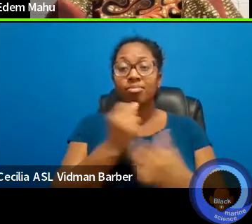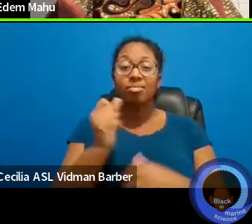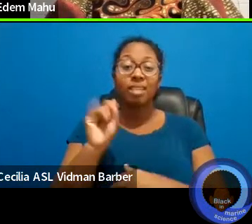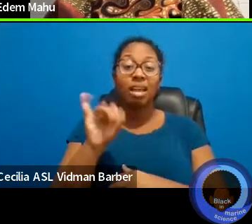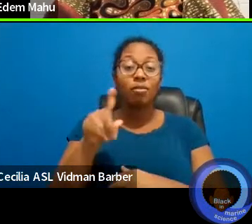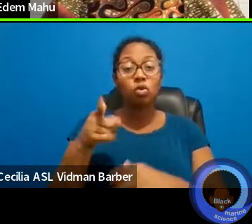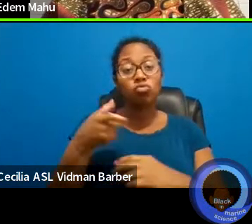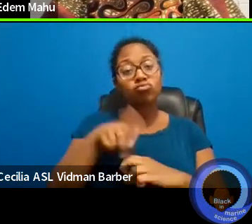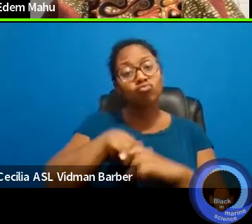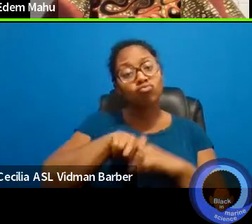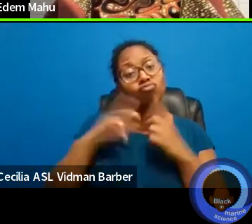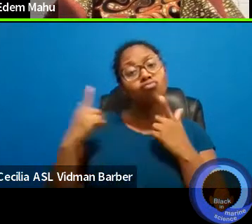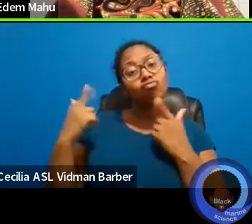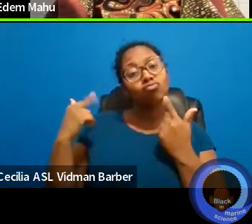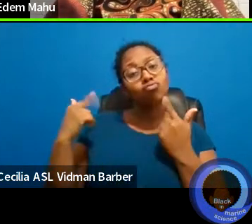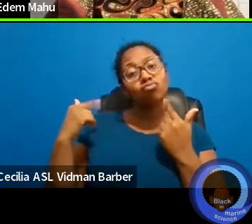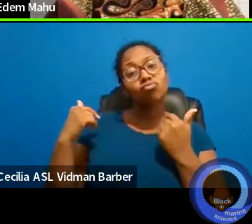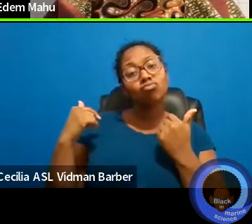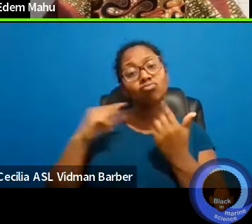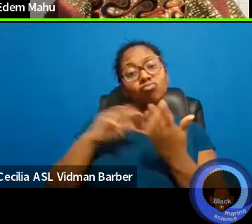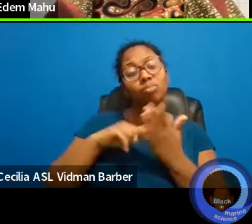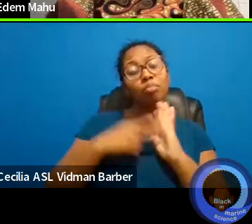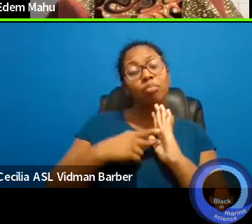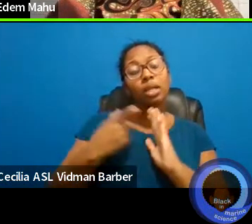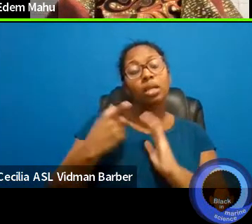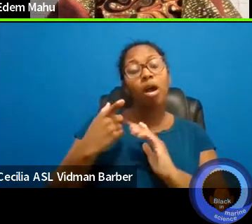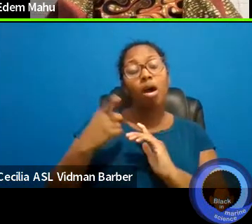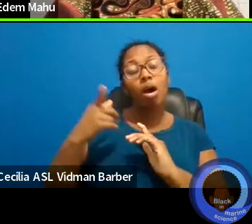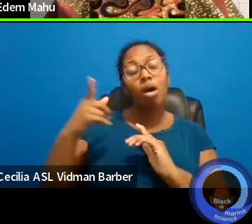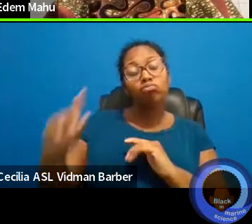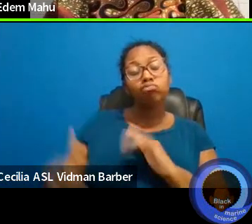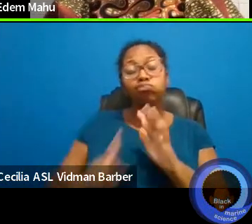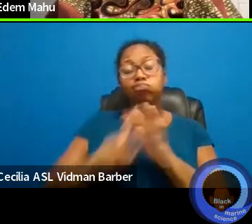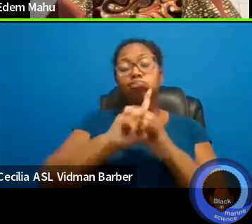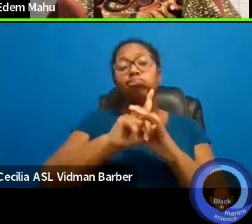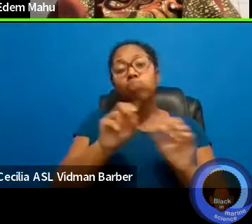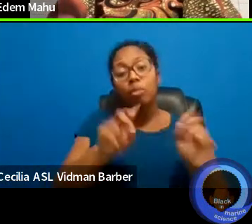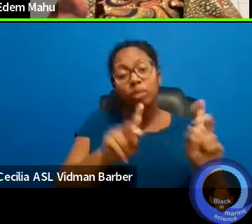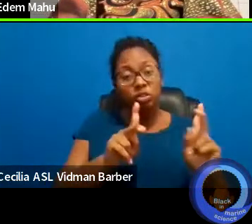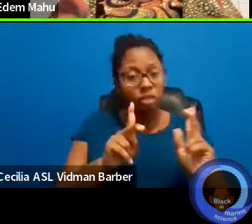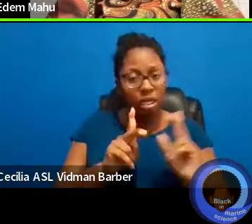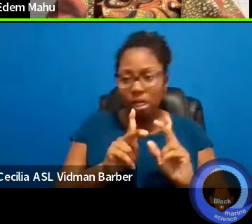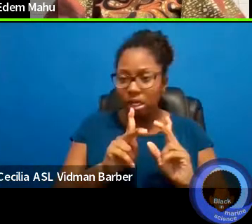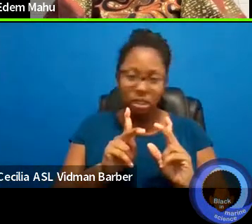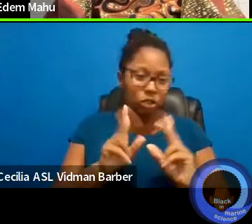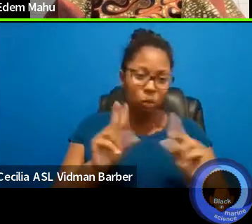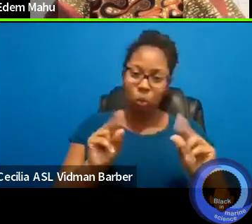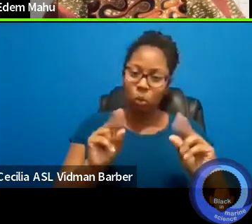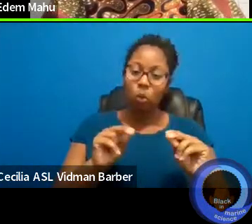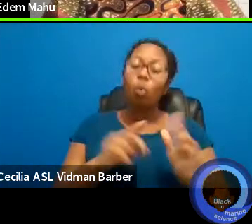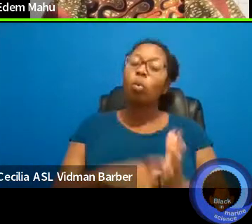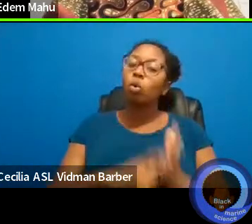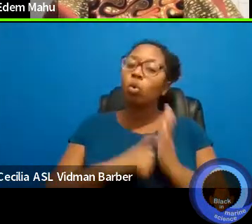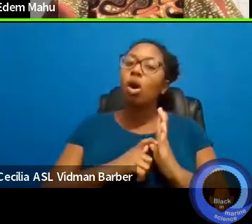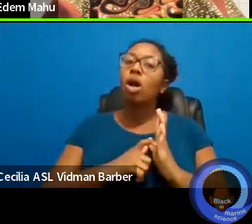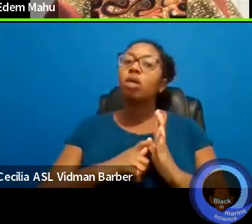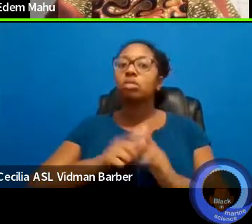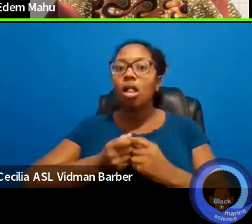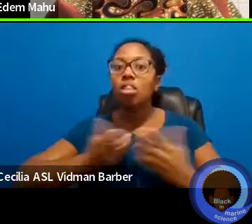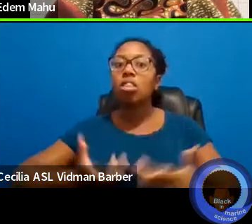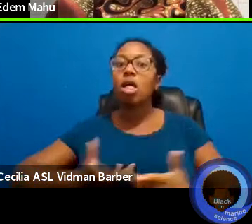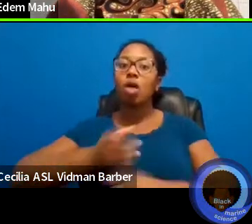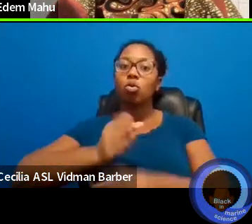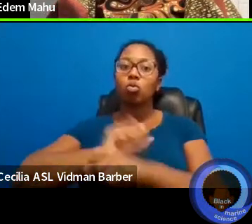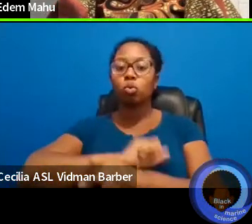am very sure that my colleague panels here will attest to that, that really it takes a lot of hard